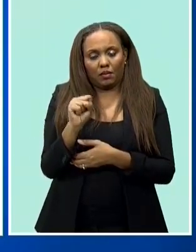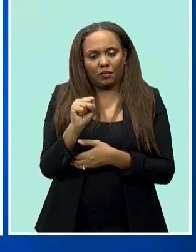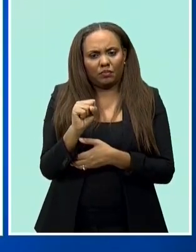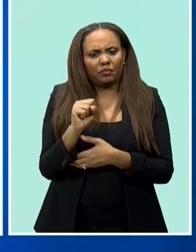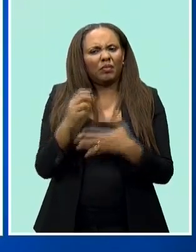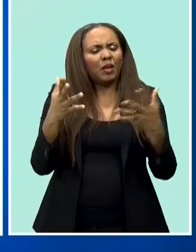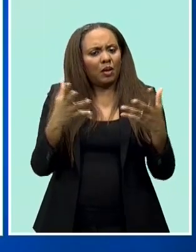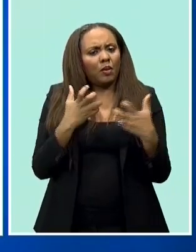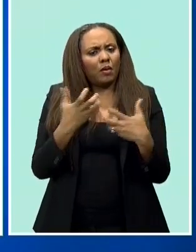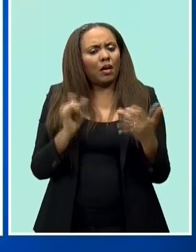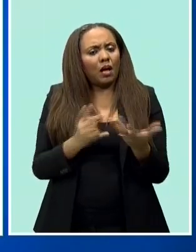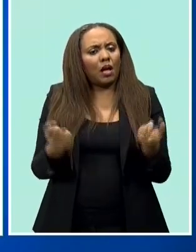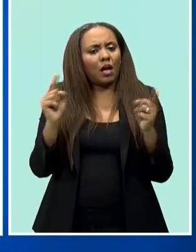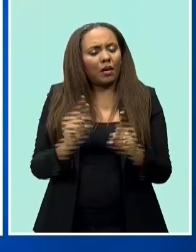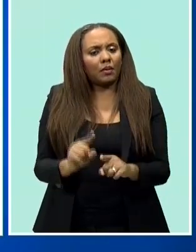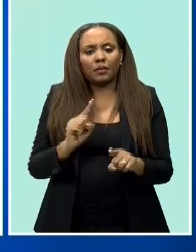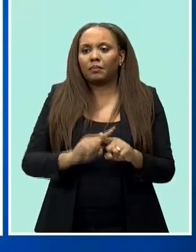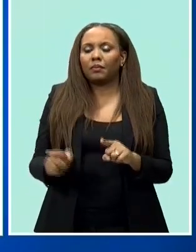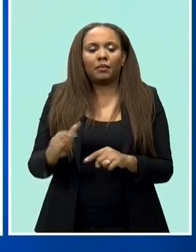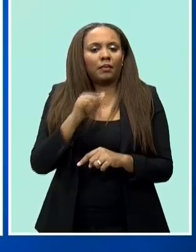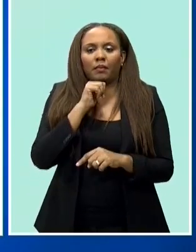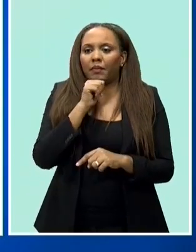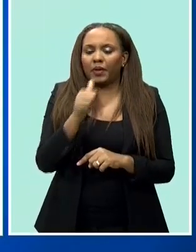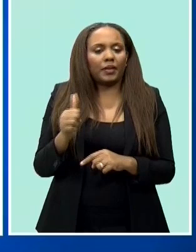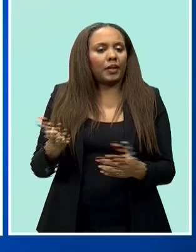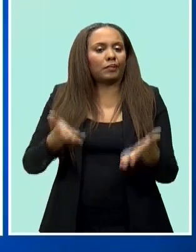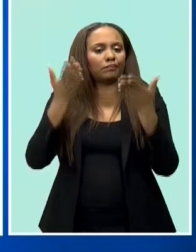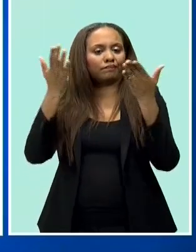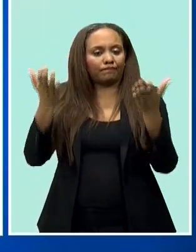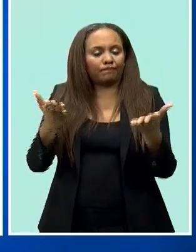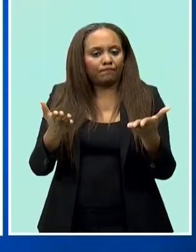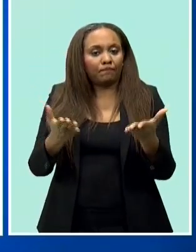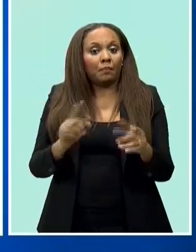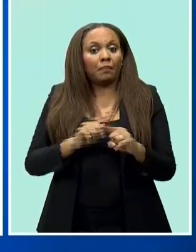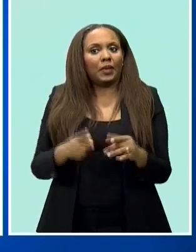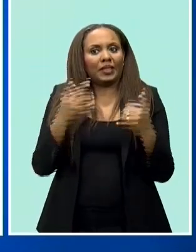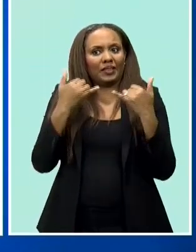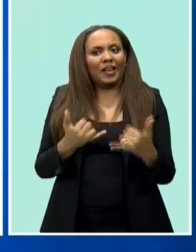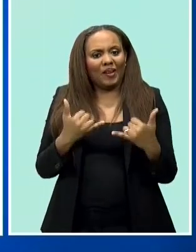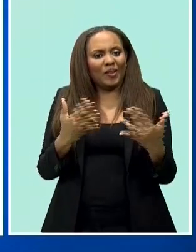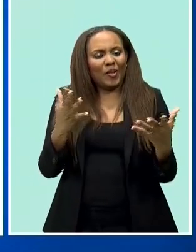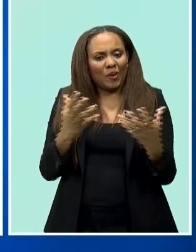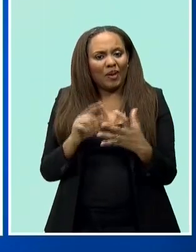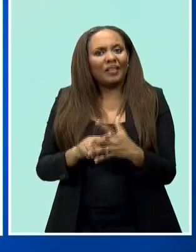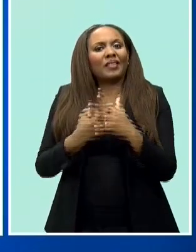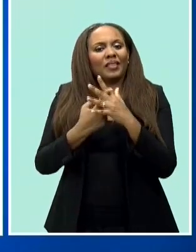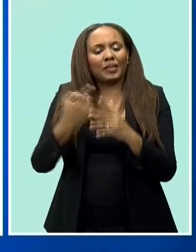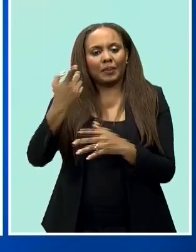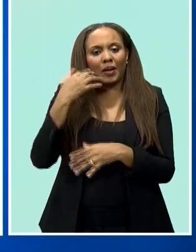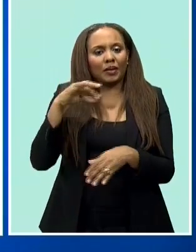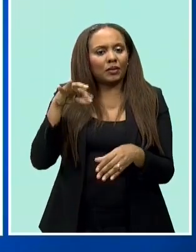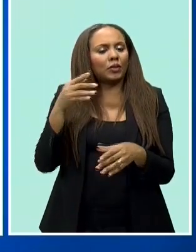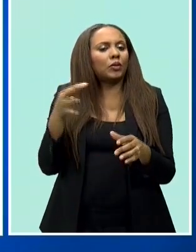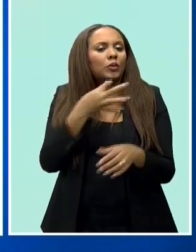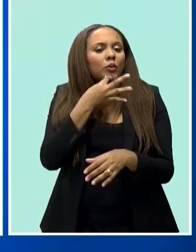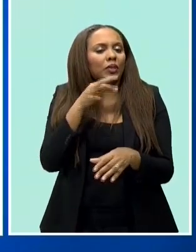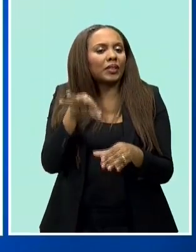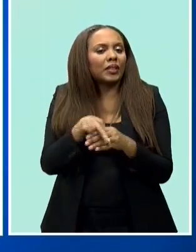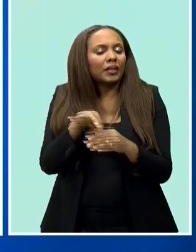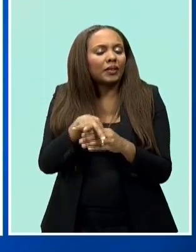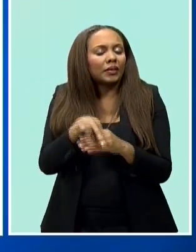coalition administration failed to address it until now as elections approach. The existing Narcotic Drugs Act